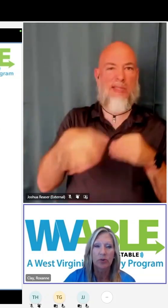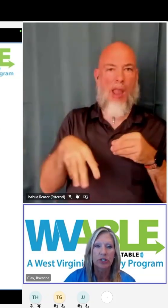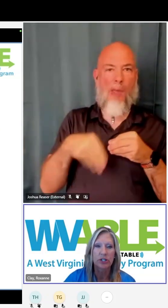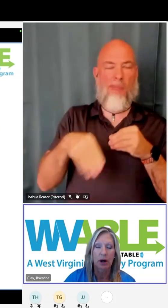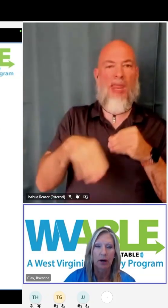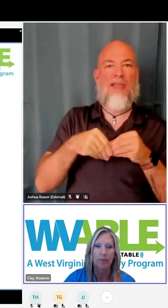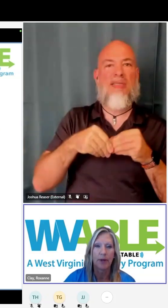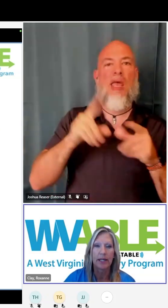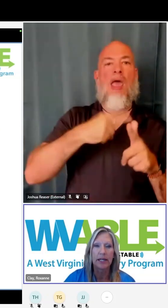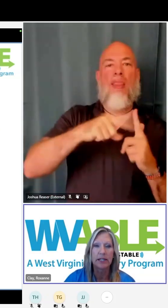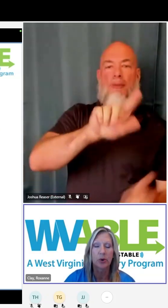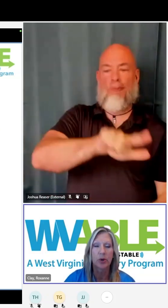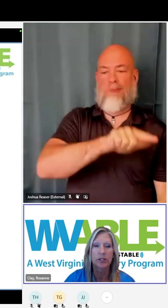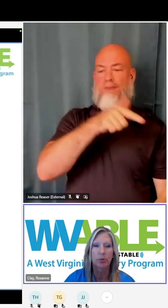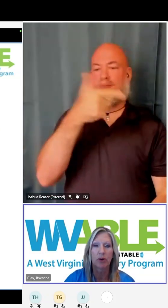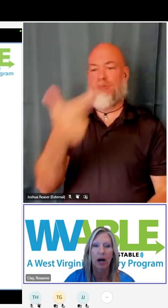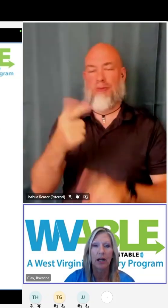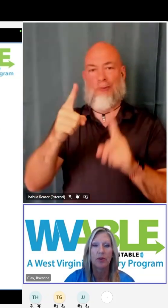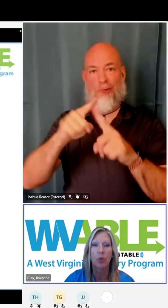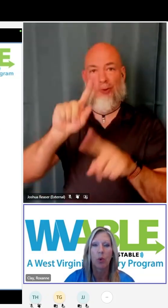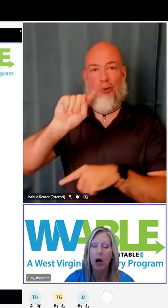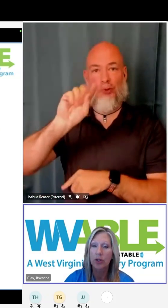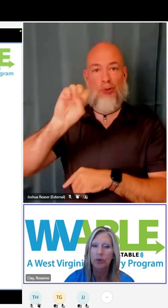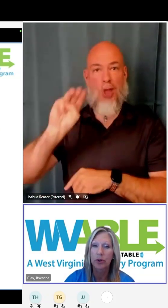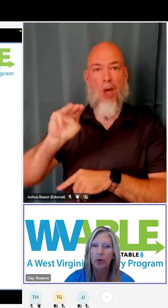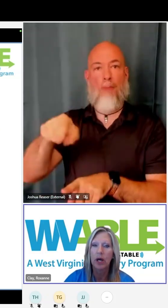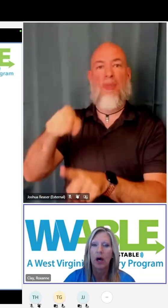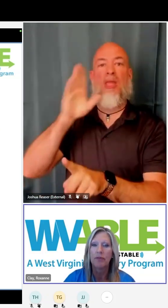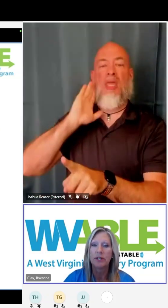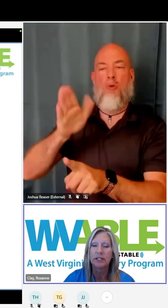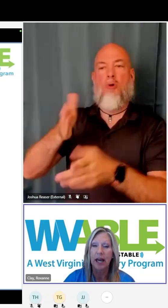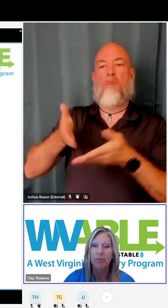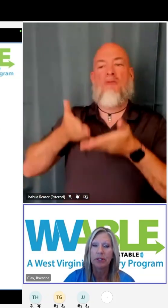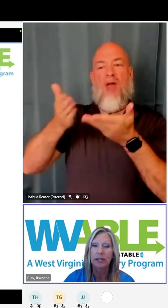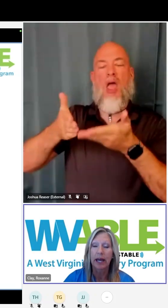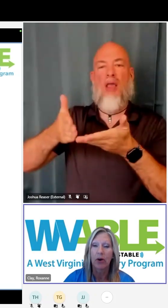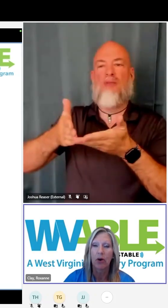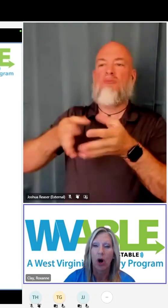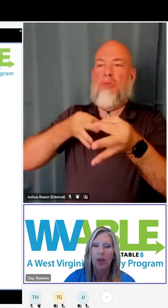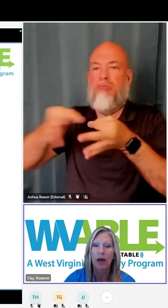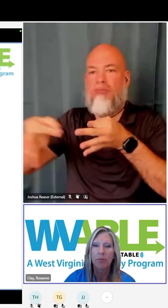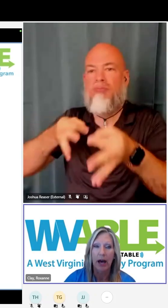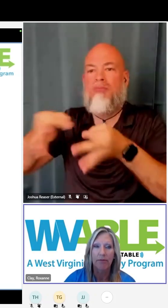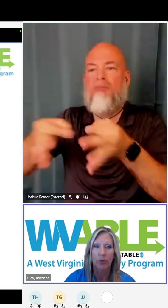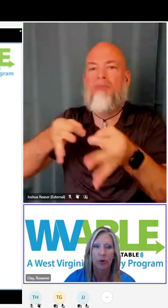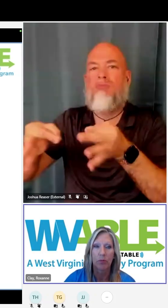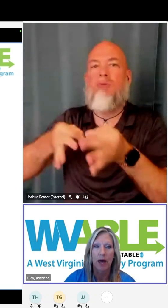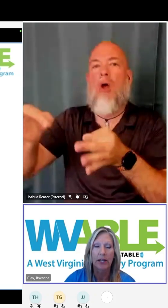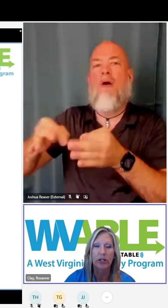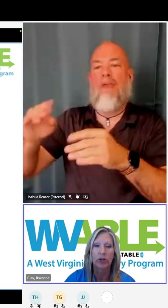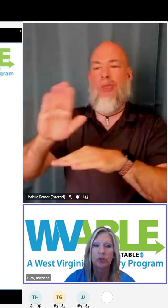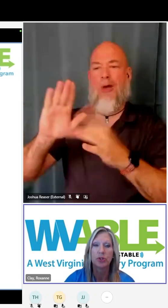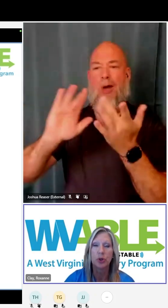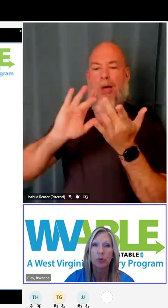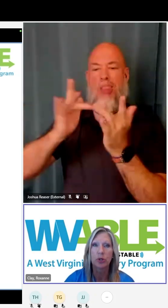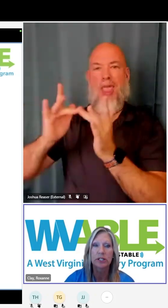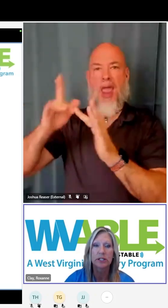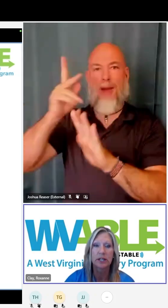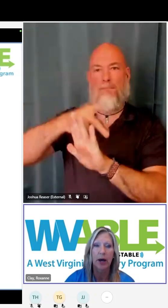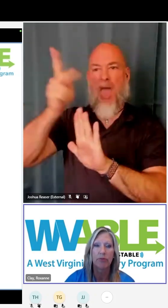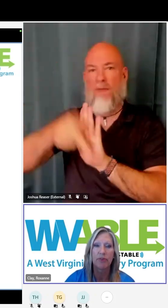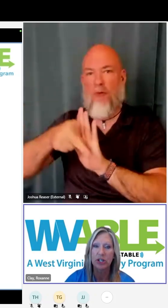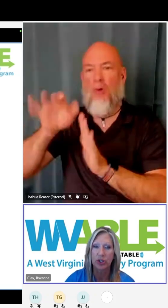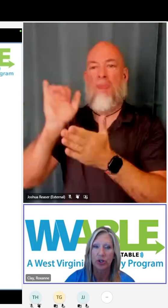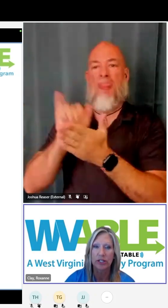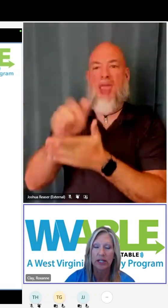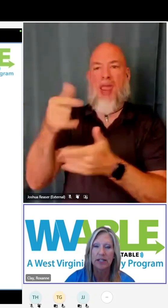turn things over to Tom, and he is going to provide the walkthrough of the Stable Account online platform that includes